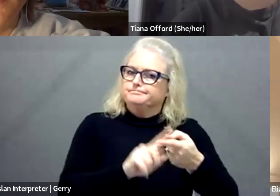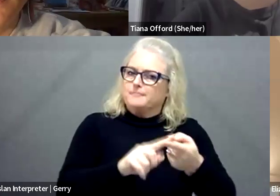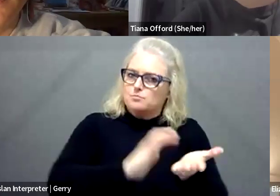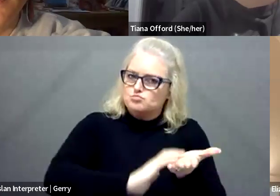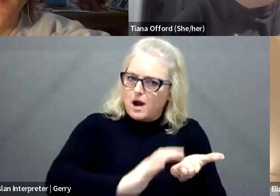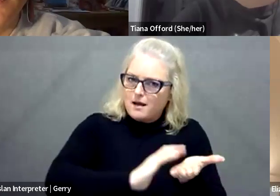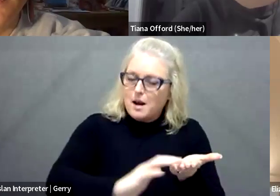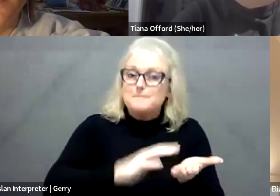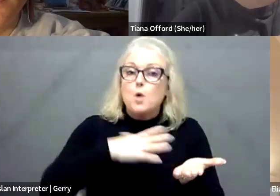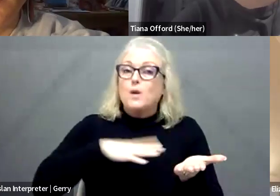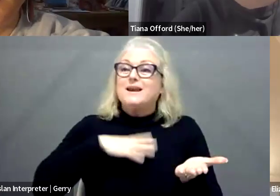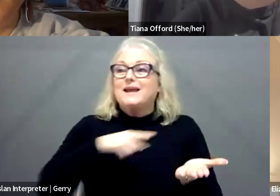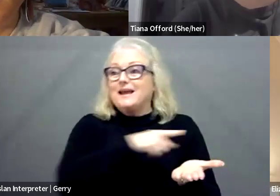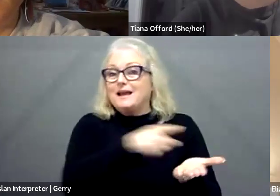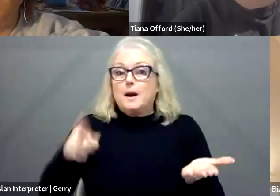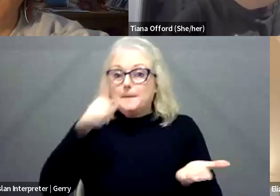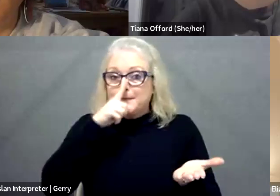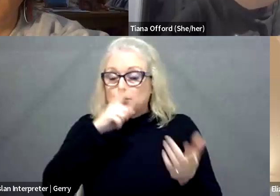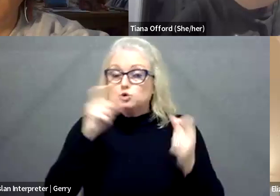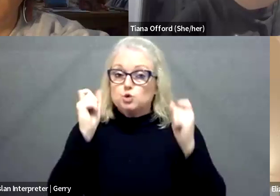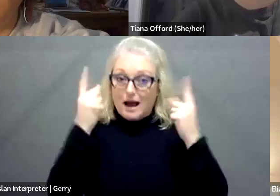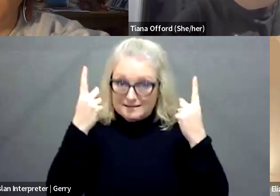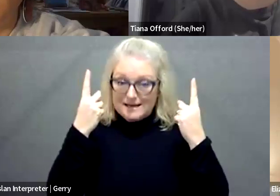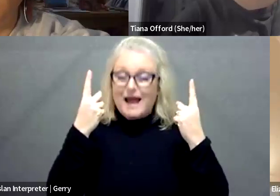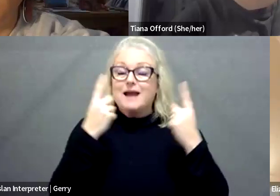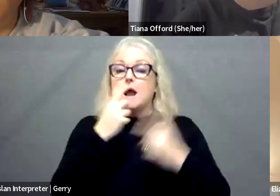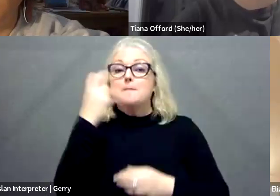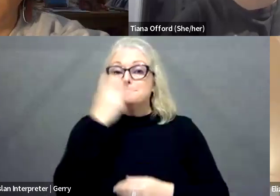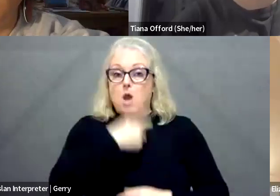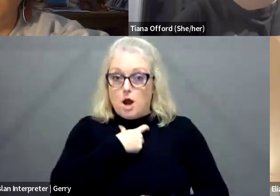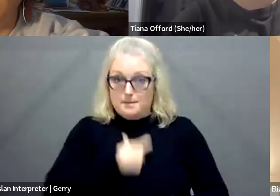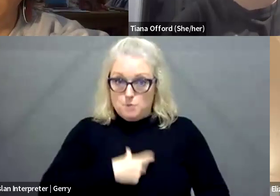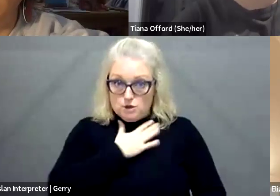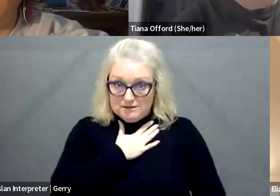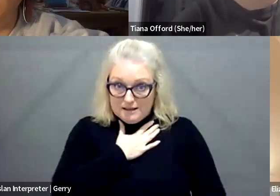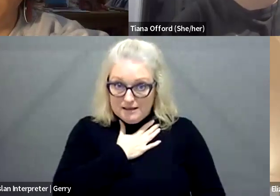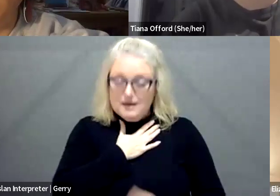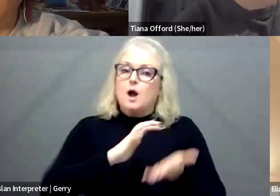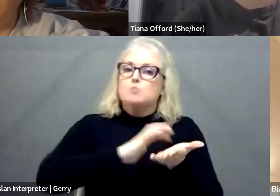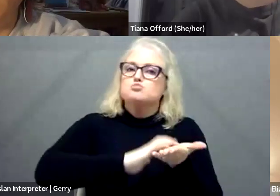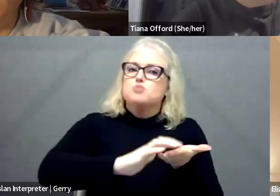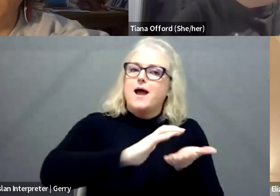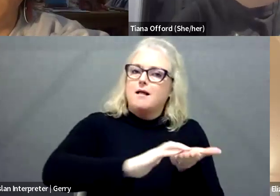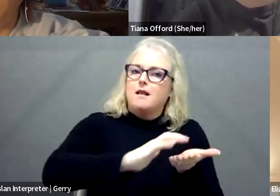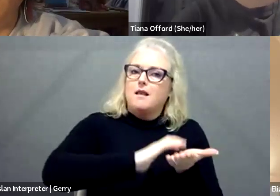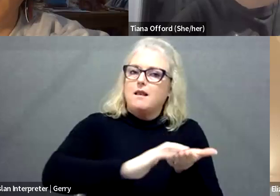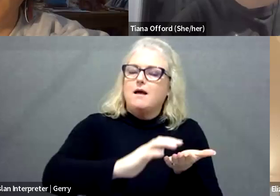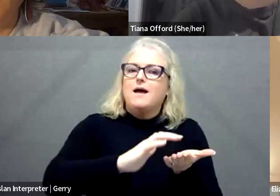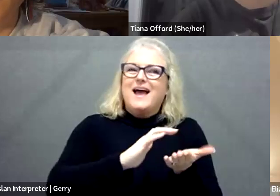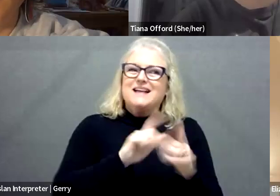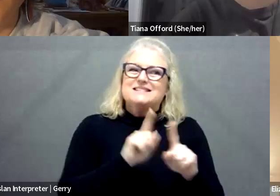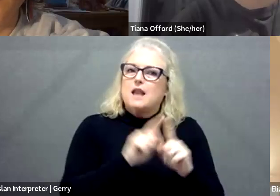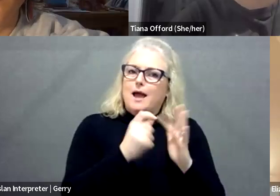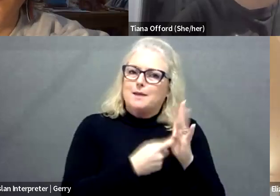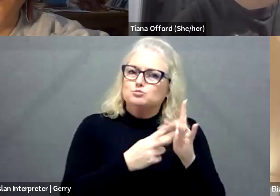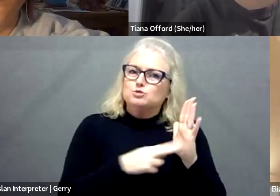understand that for a blind person, Braille is like reading in print or like picking up